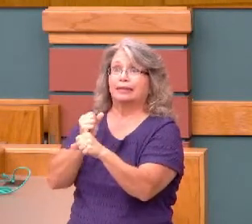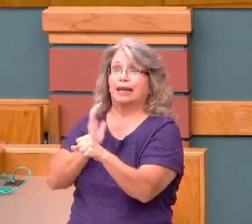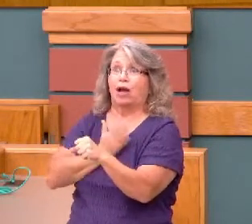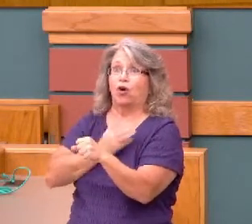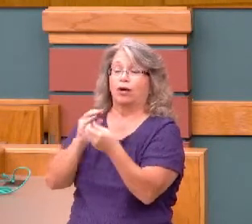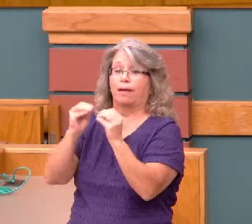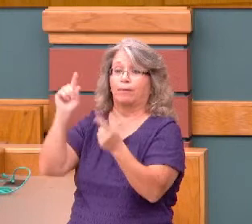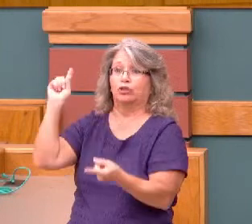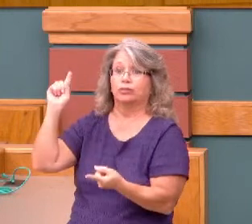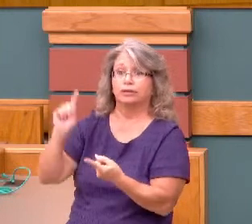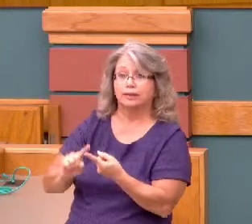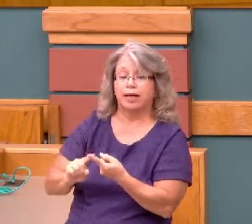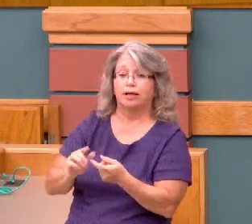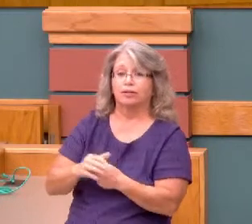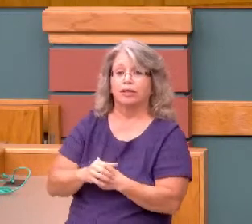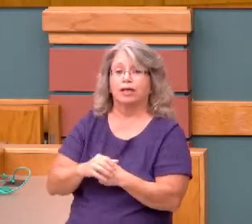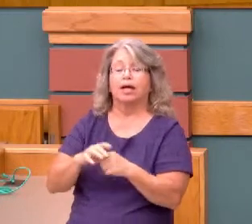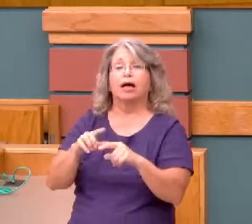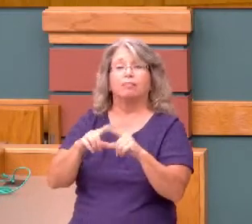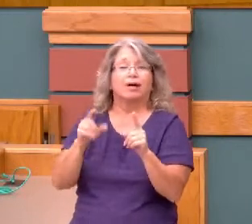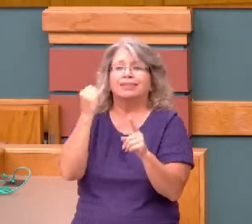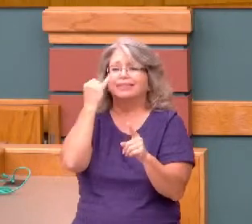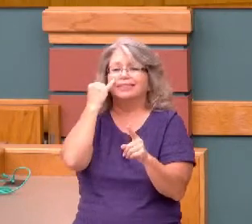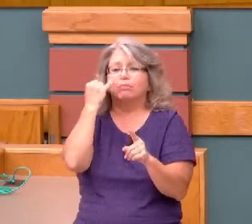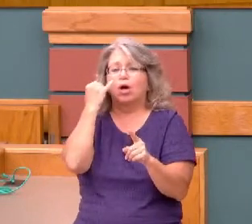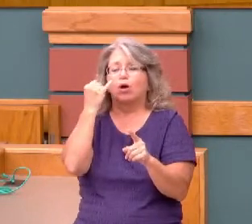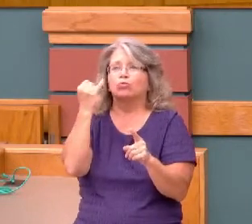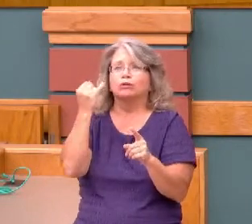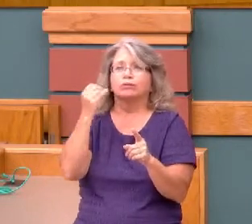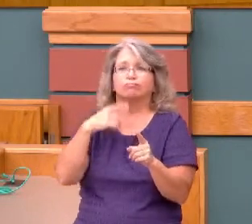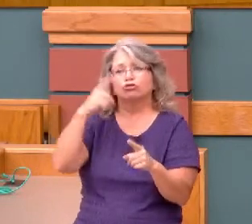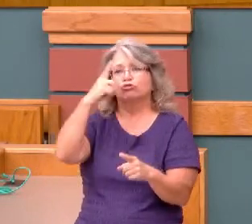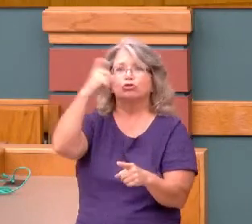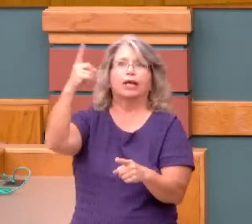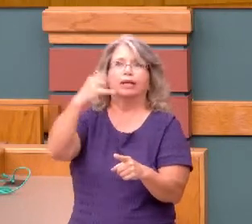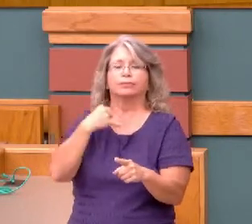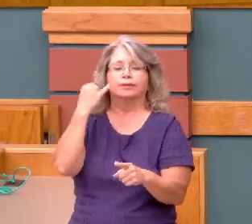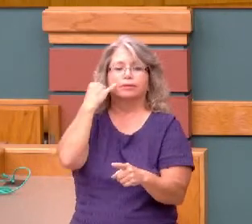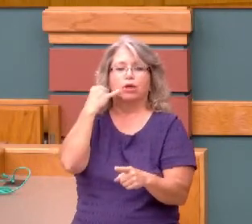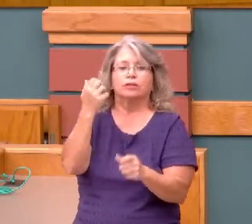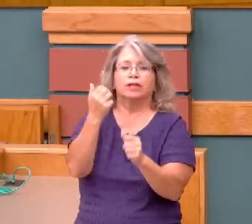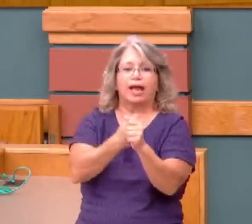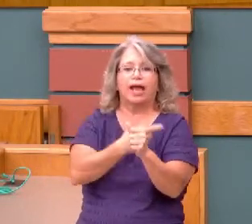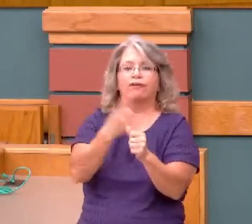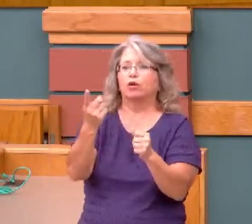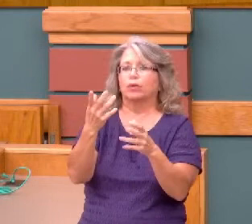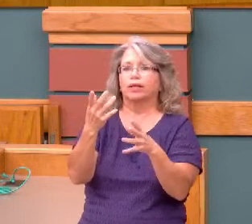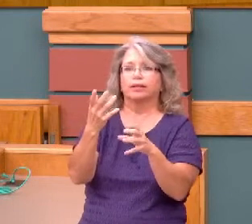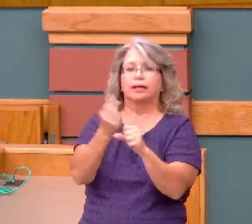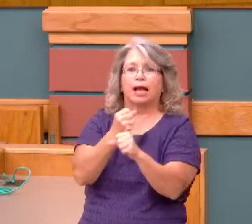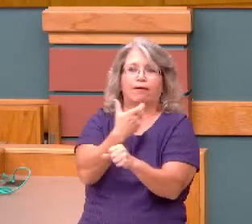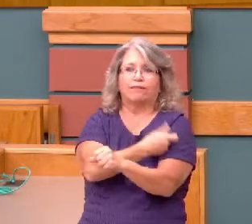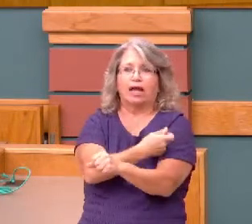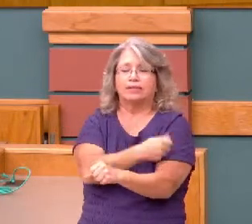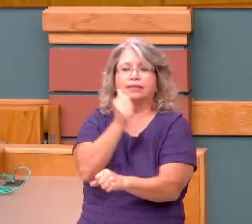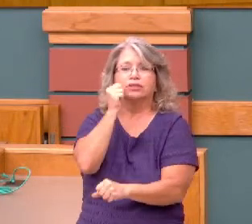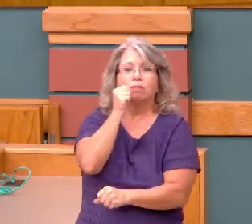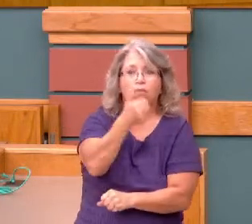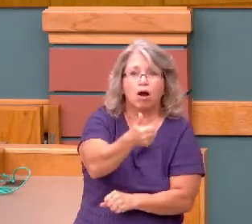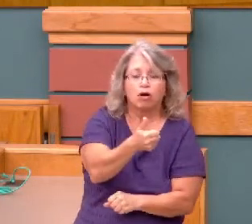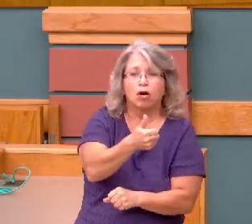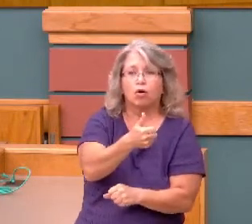28 days or Pfizer 21 days, only that J&J shot's the one shot, one and done. But the rest